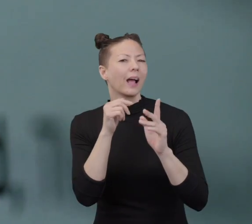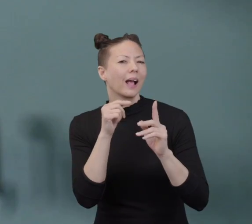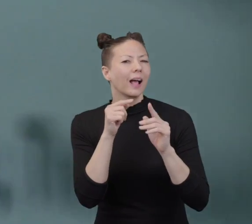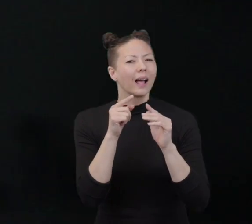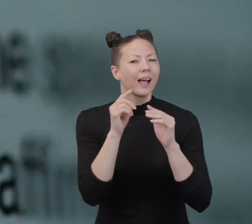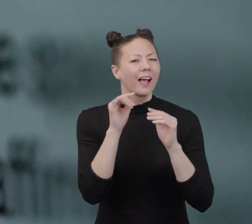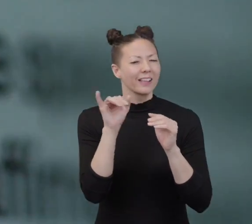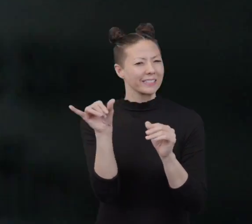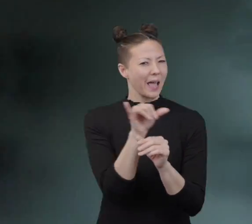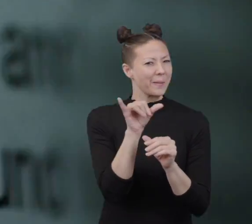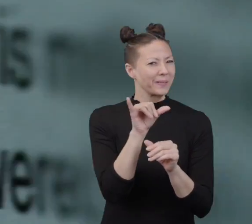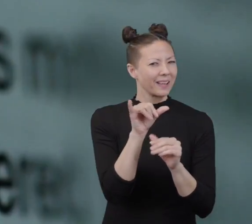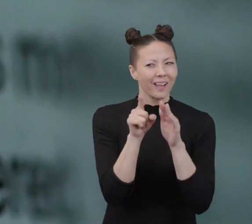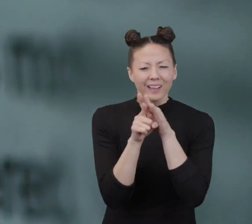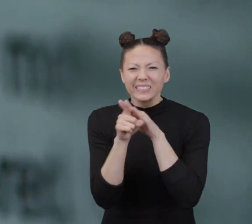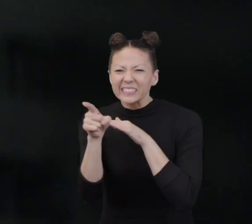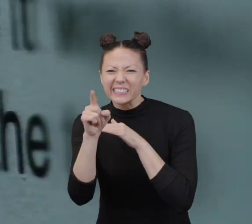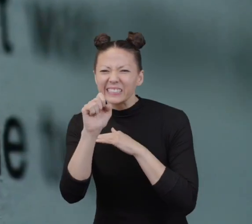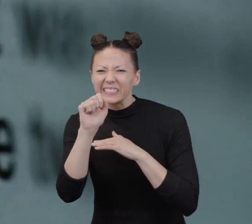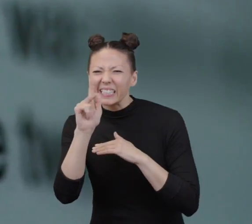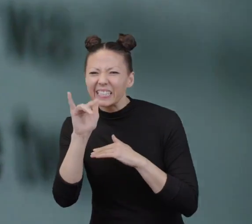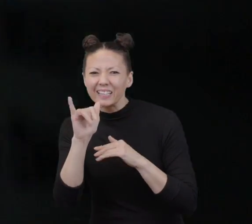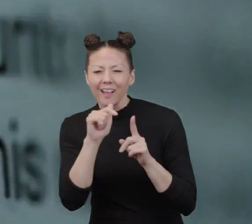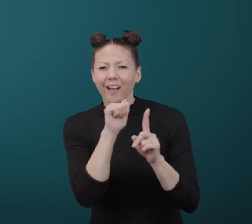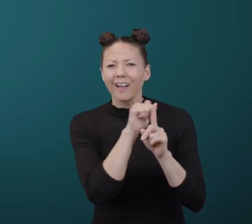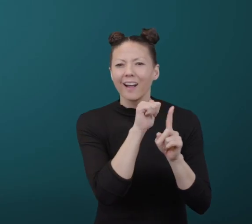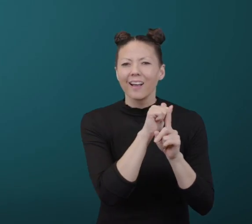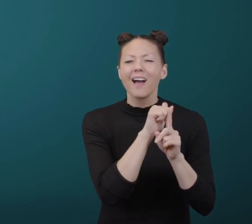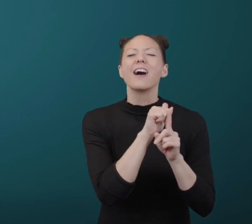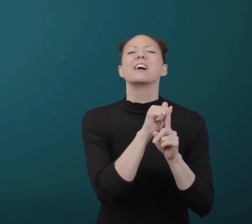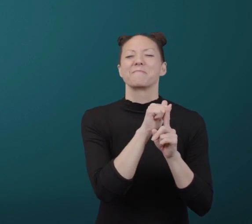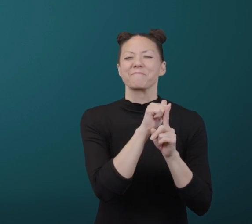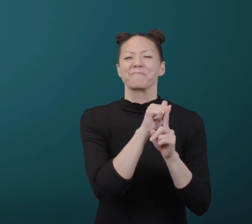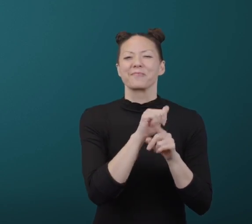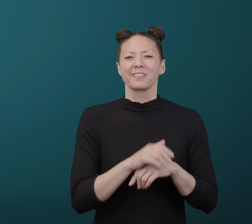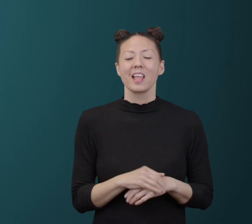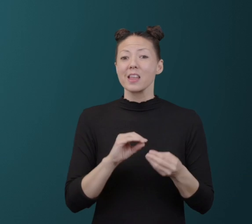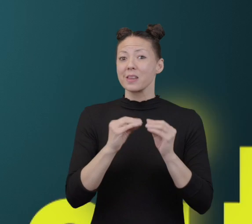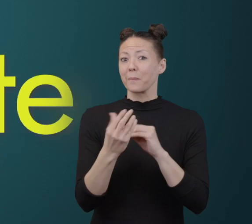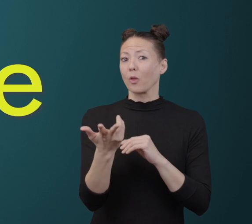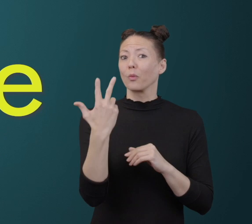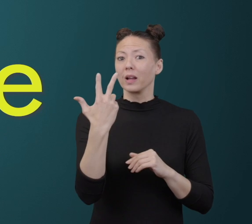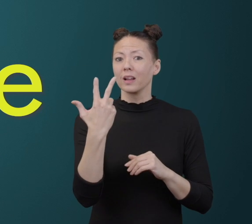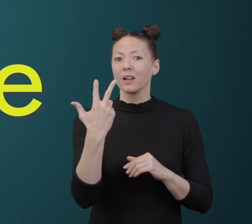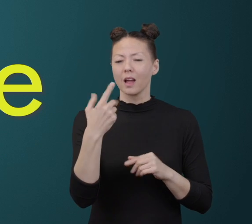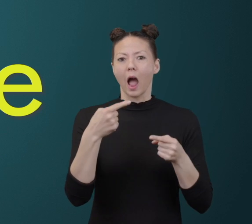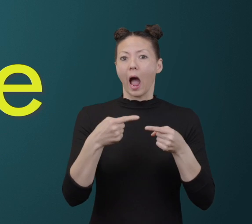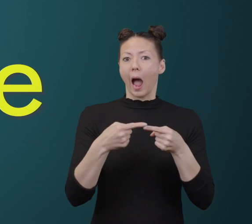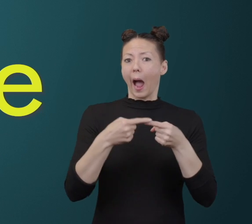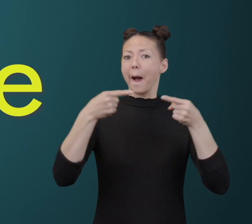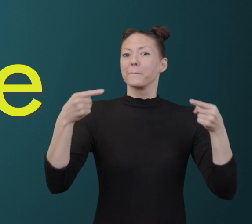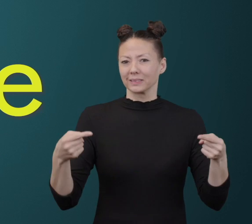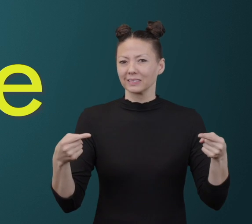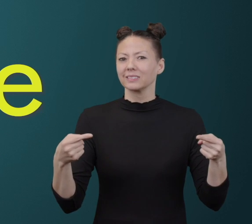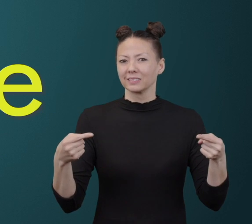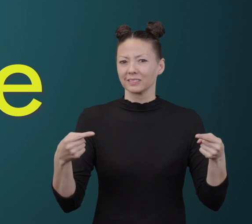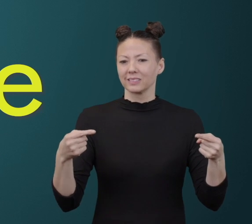out the meaning of an unknown word. Number 3, antonym or